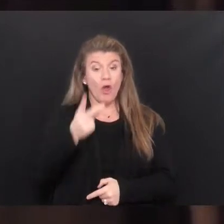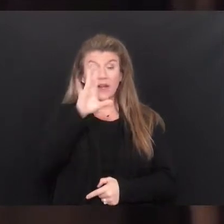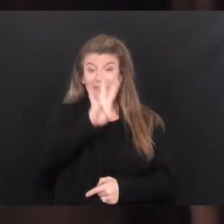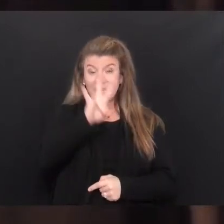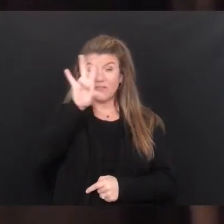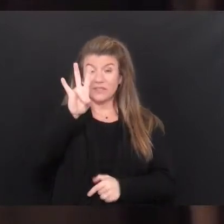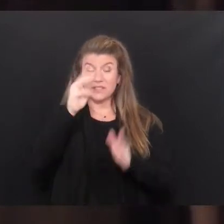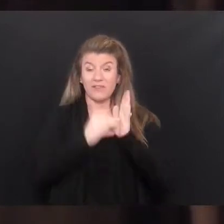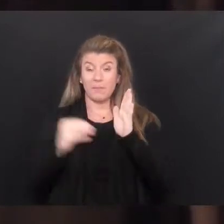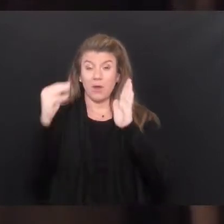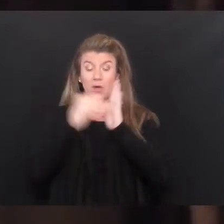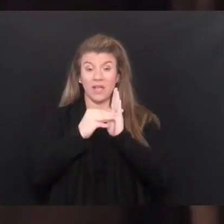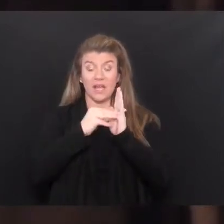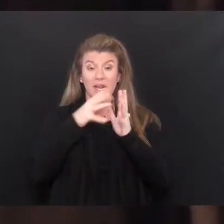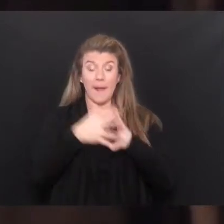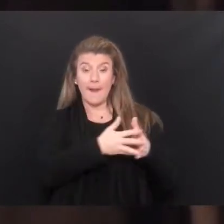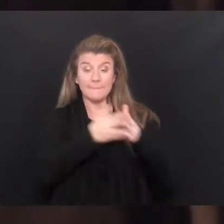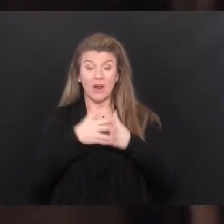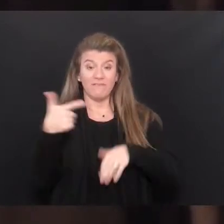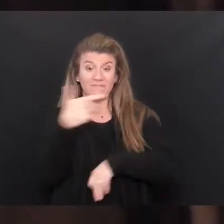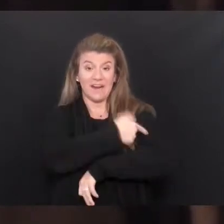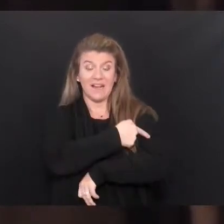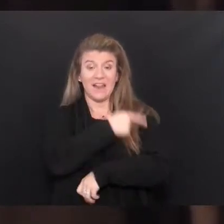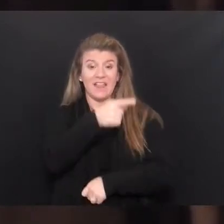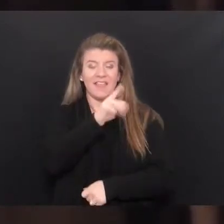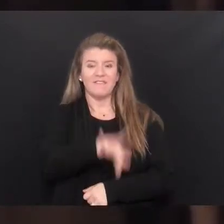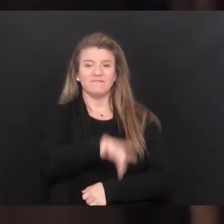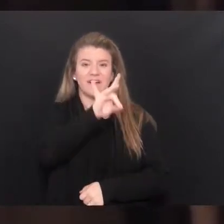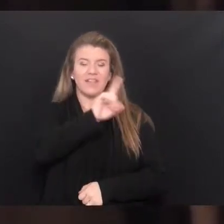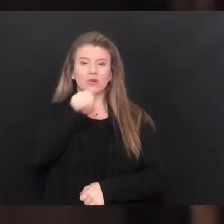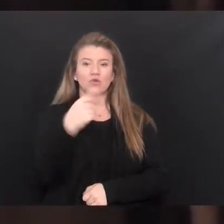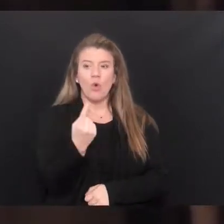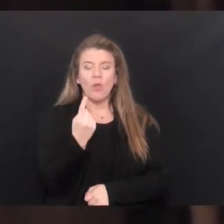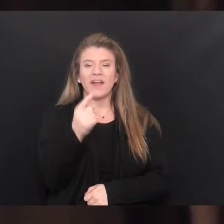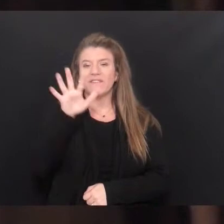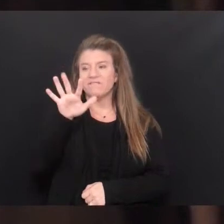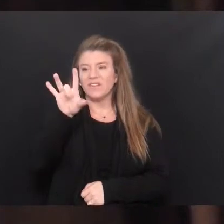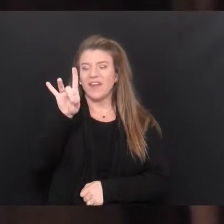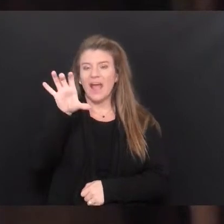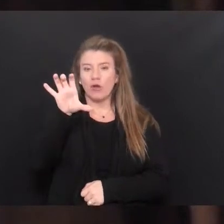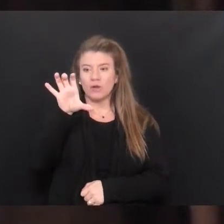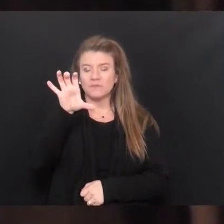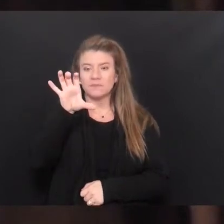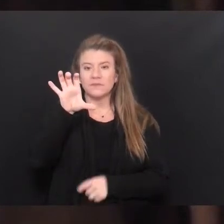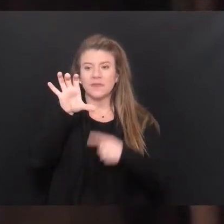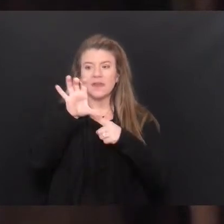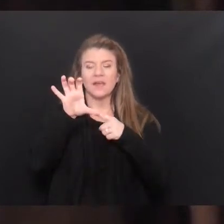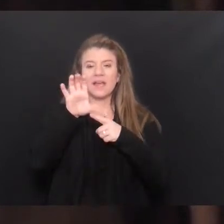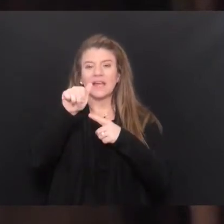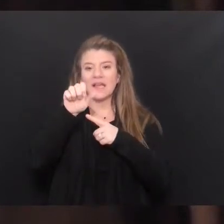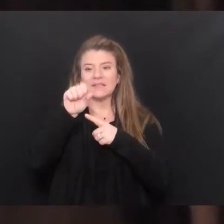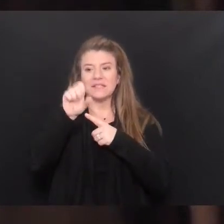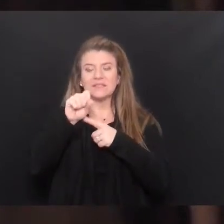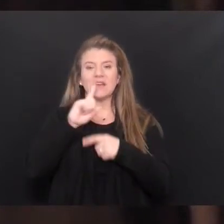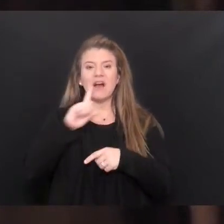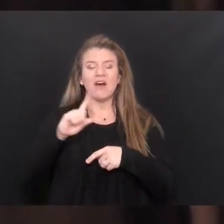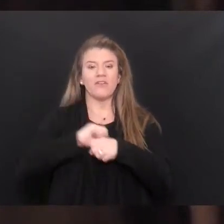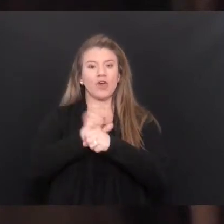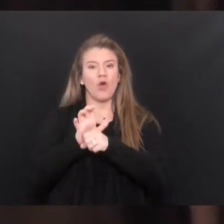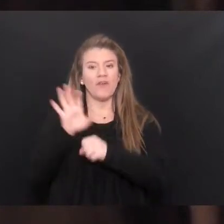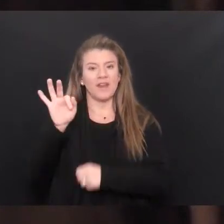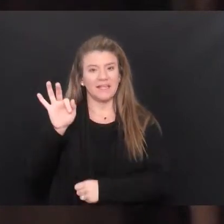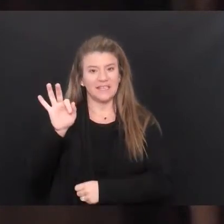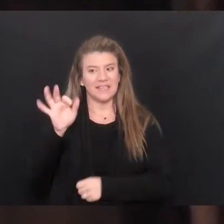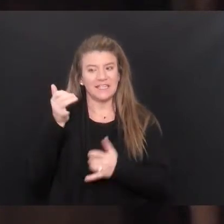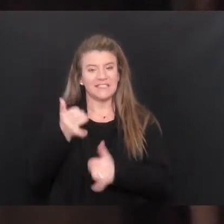Americans vaccinated, they found out that there was only 5,800 cases of COVID-19